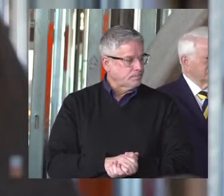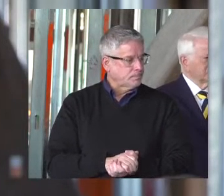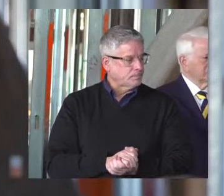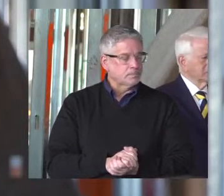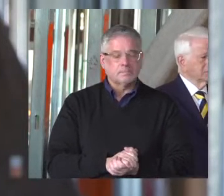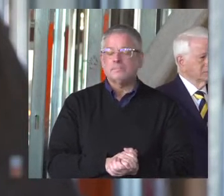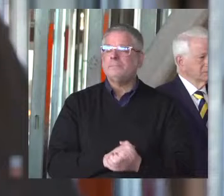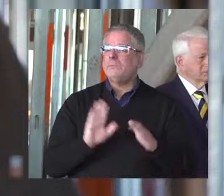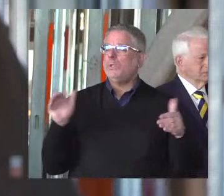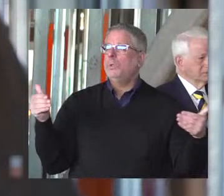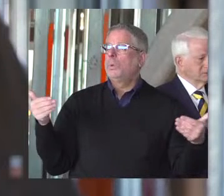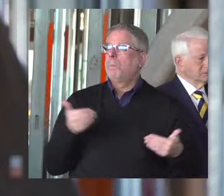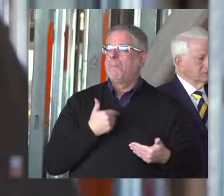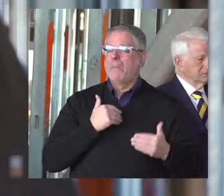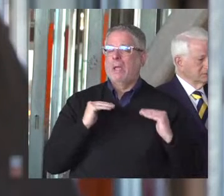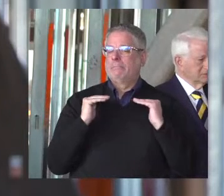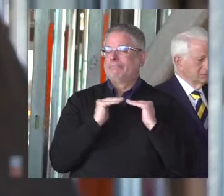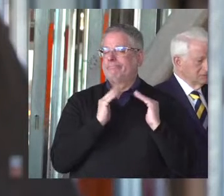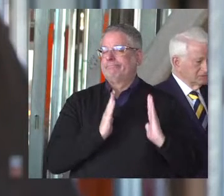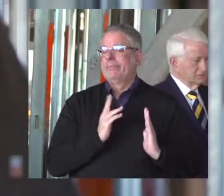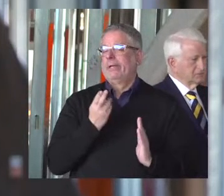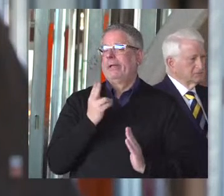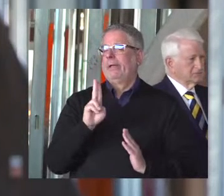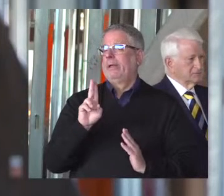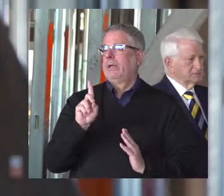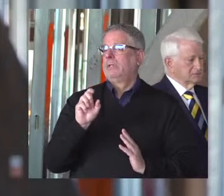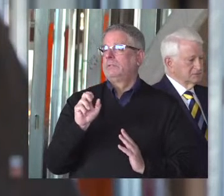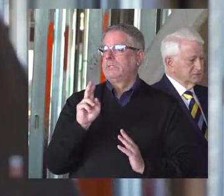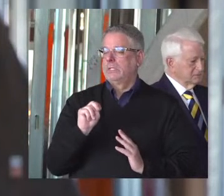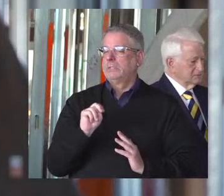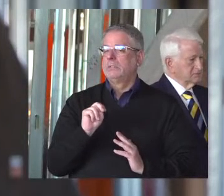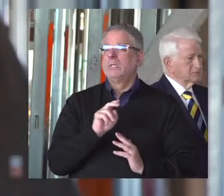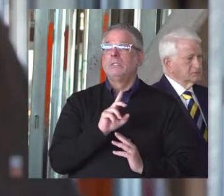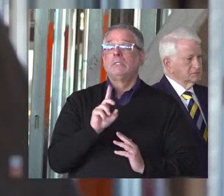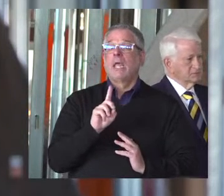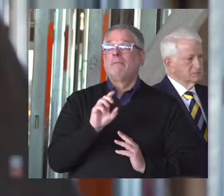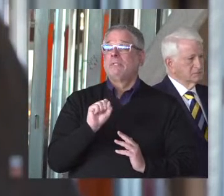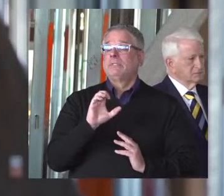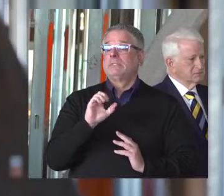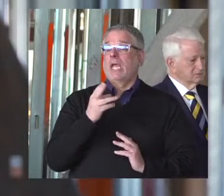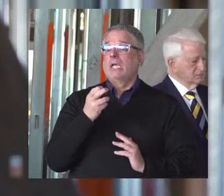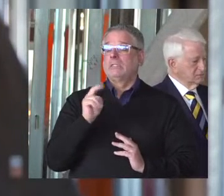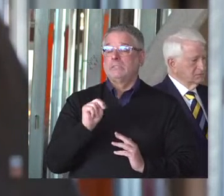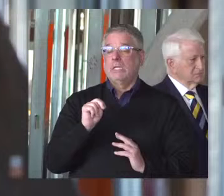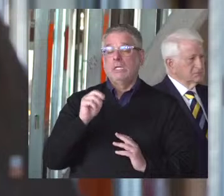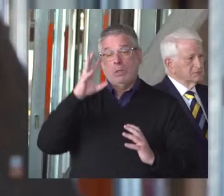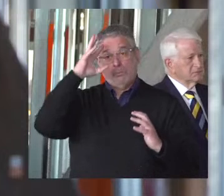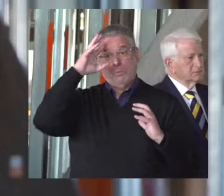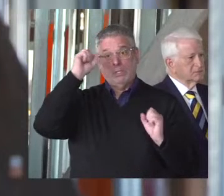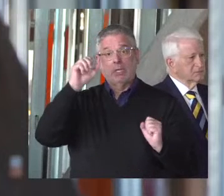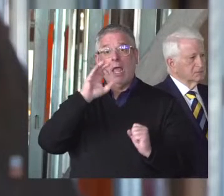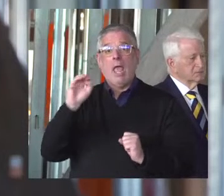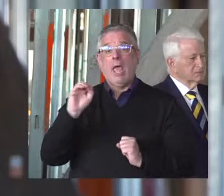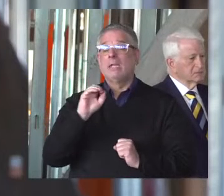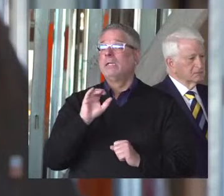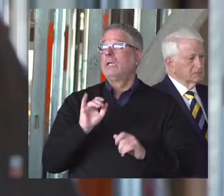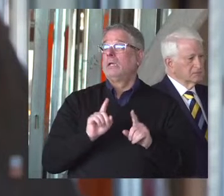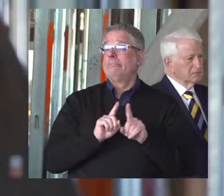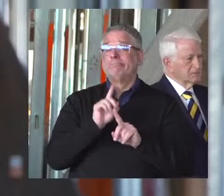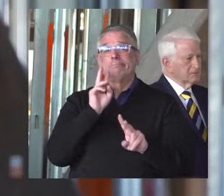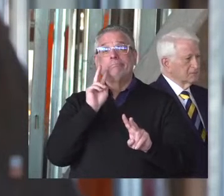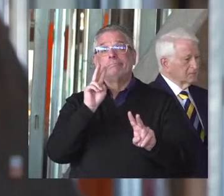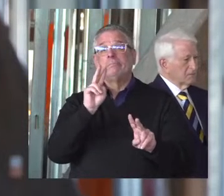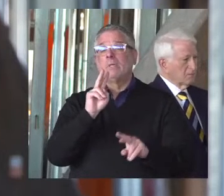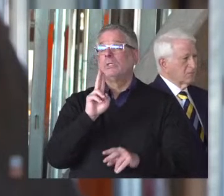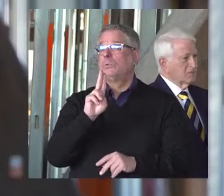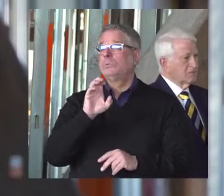I'd like to introduce my colleague, Dr. Eric Hudson. He's the David Saxon Presidential Chair in Physics and Astronomy, and he's helping to lead the